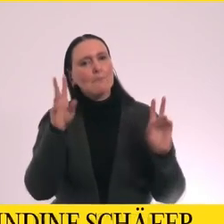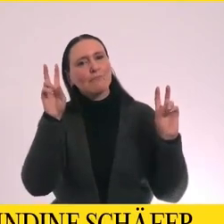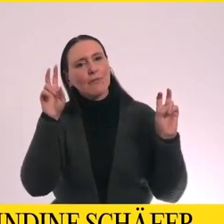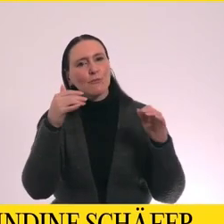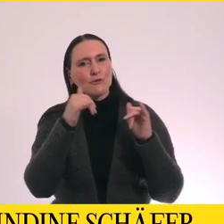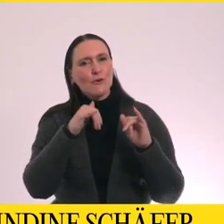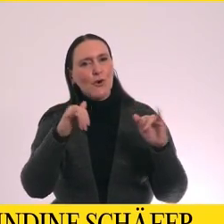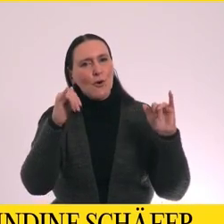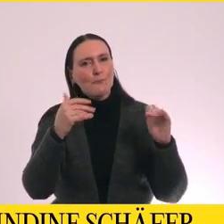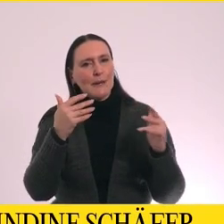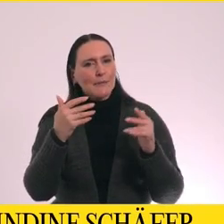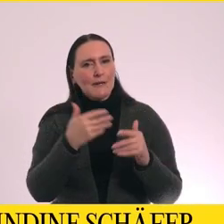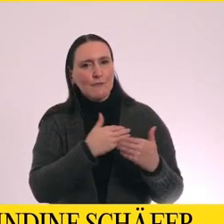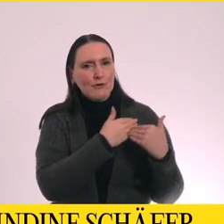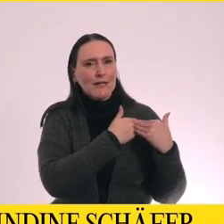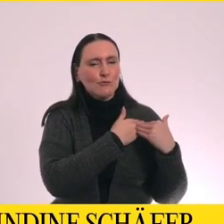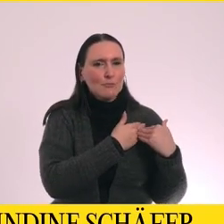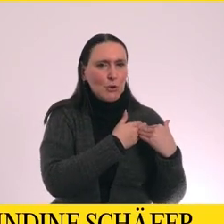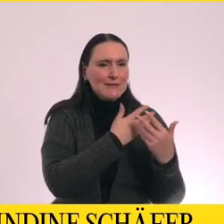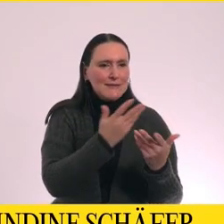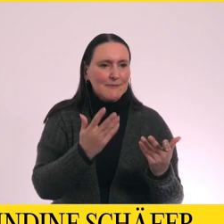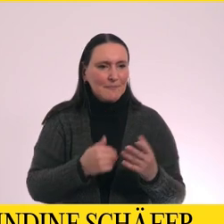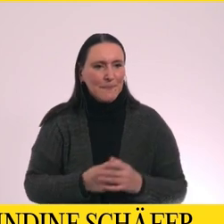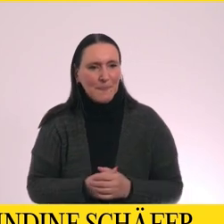awaiting responses.